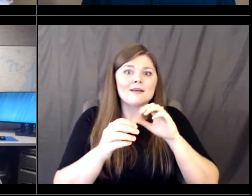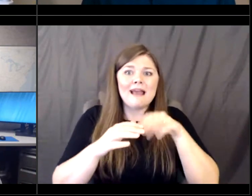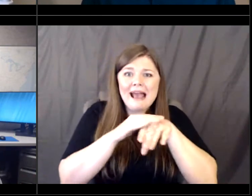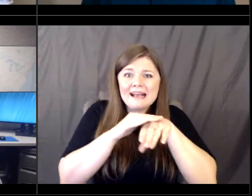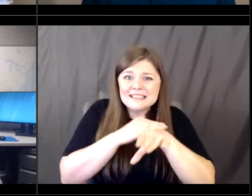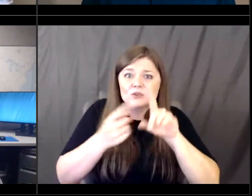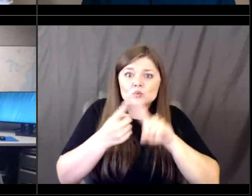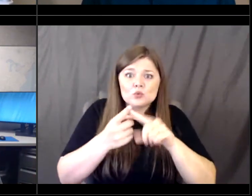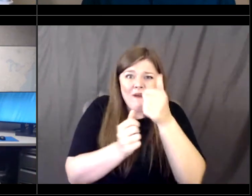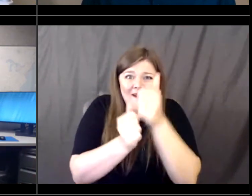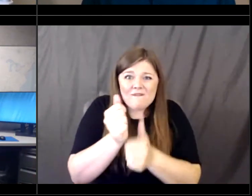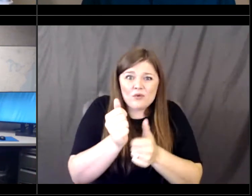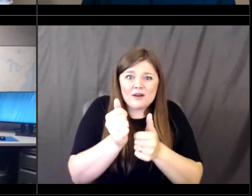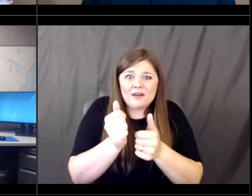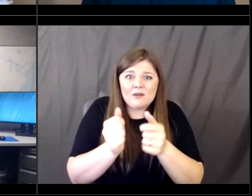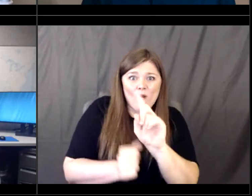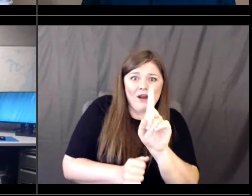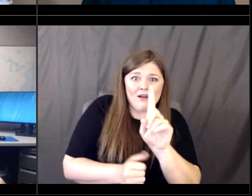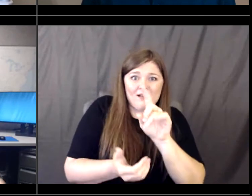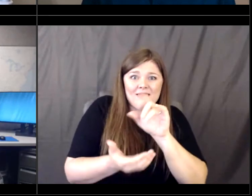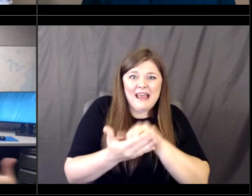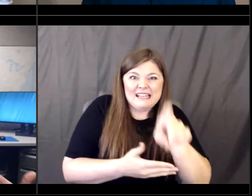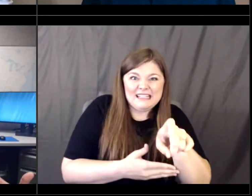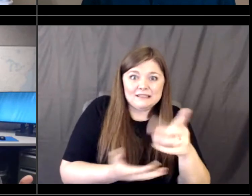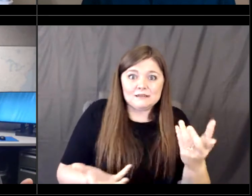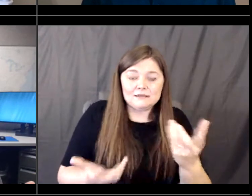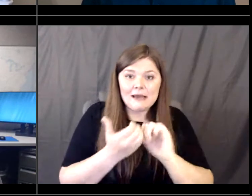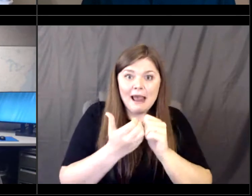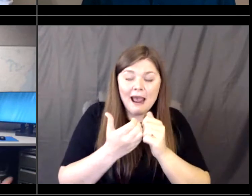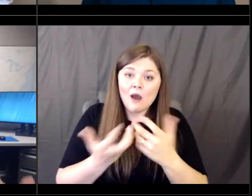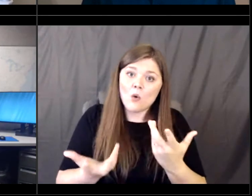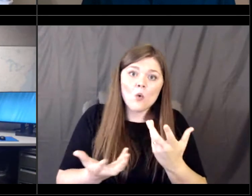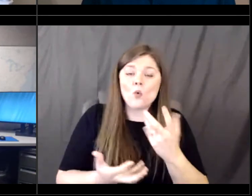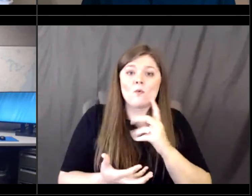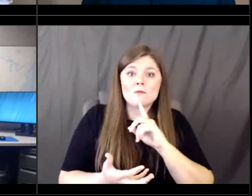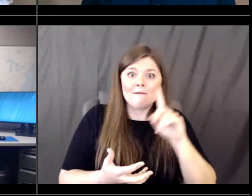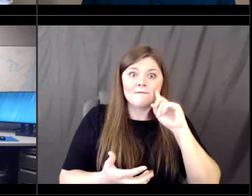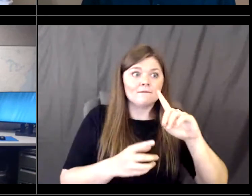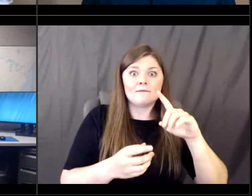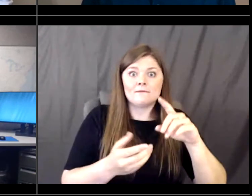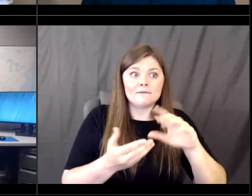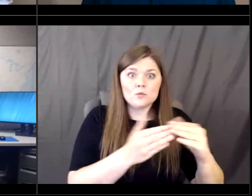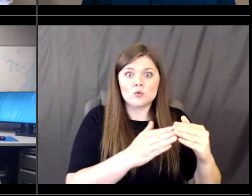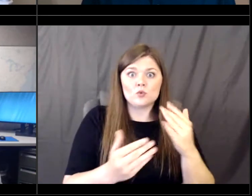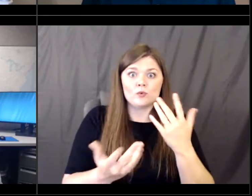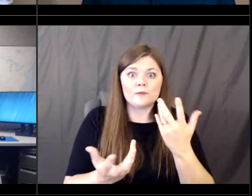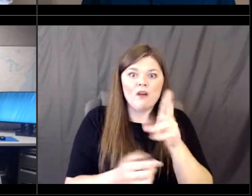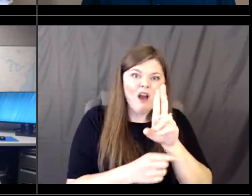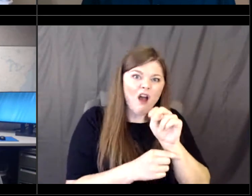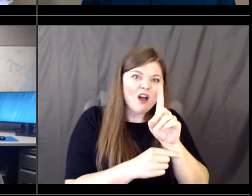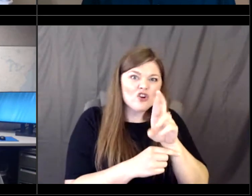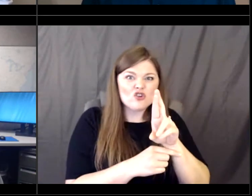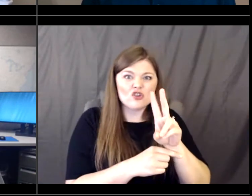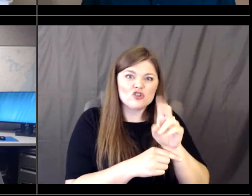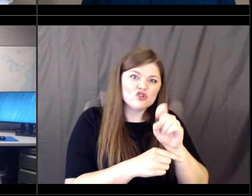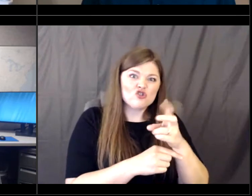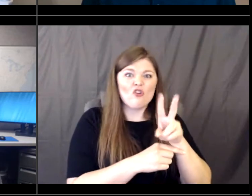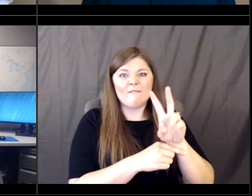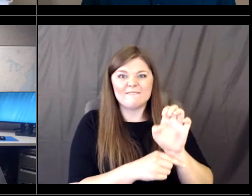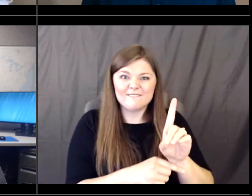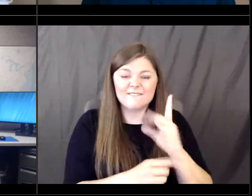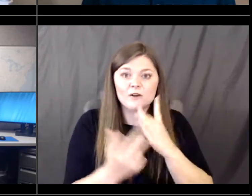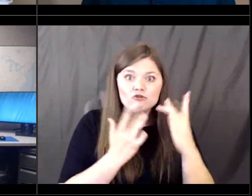be. And so I think the definition of being underserved, which I think we can all agree that's the case when it comes to the enterprise approach,